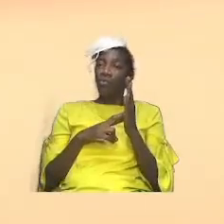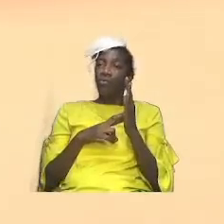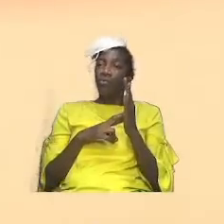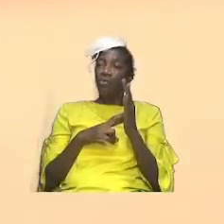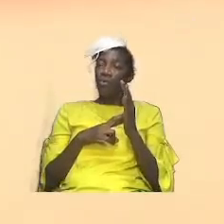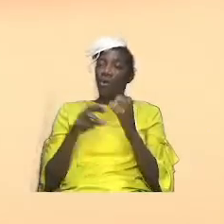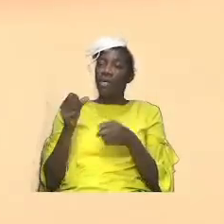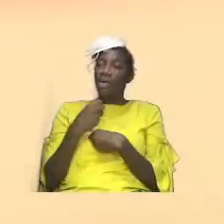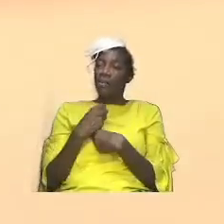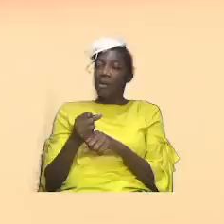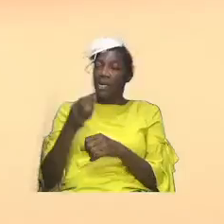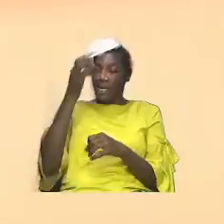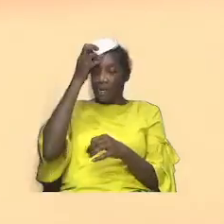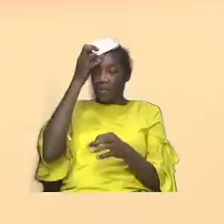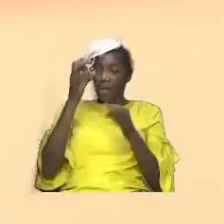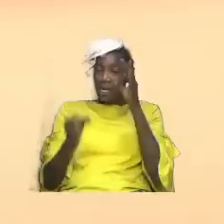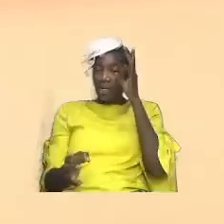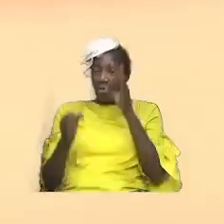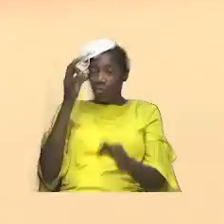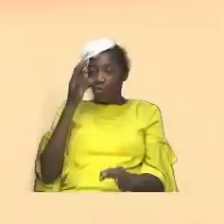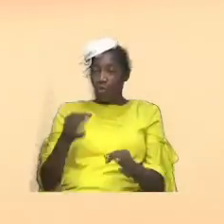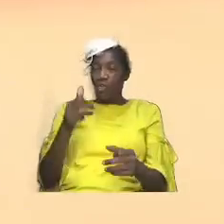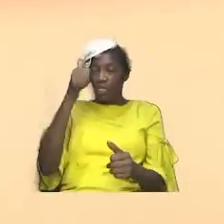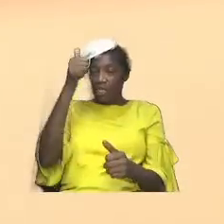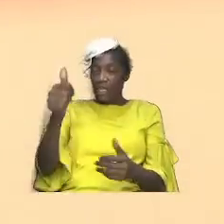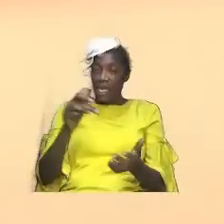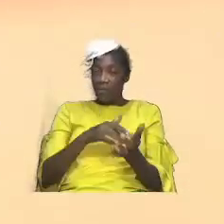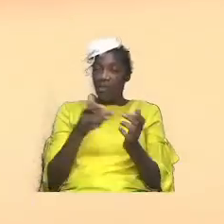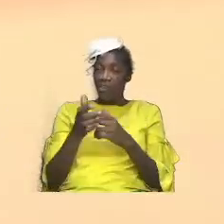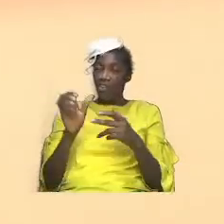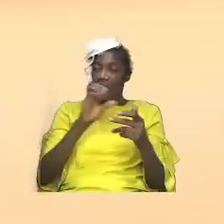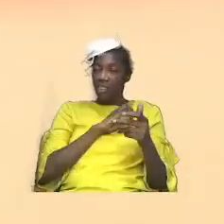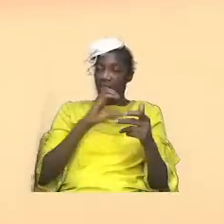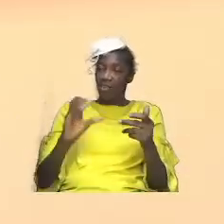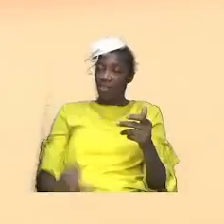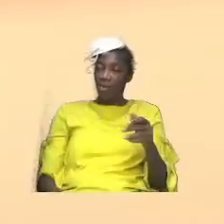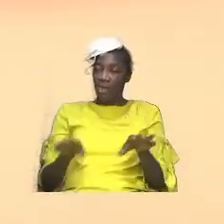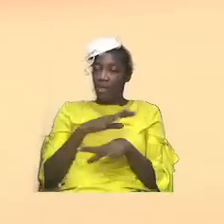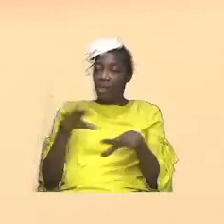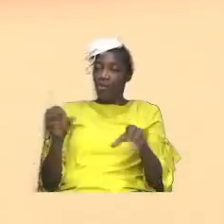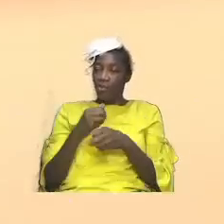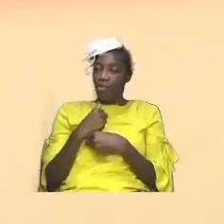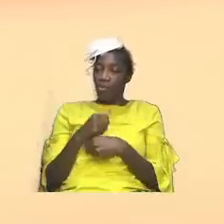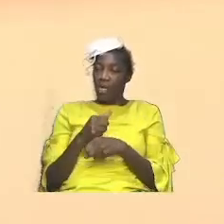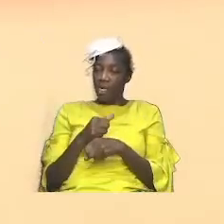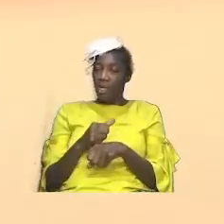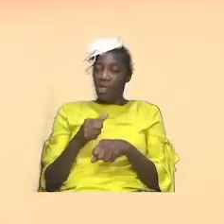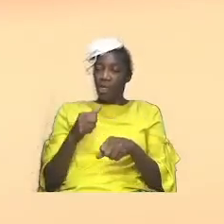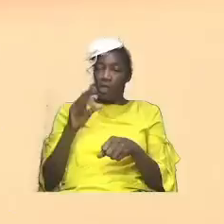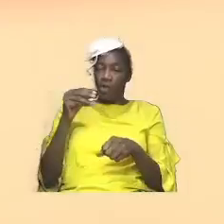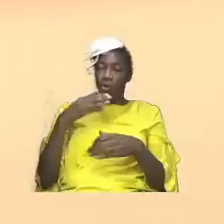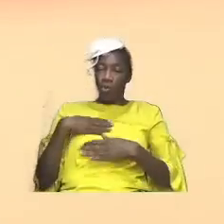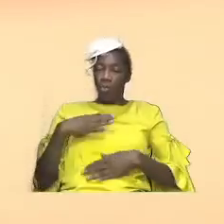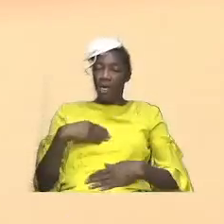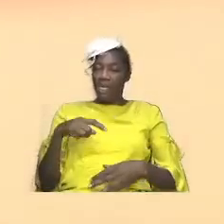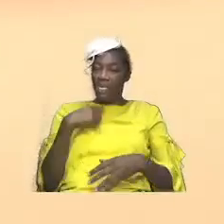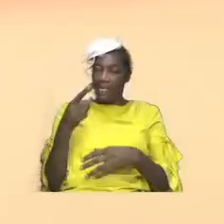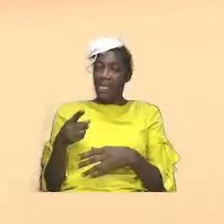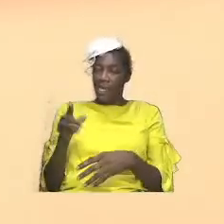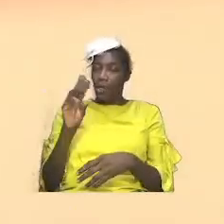judge himself, Jesus Christ. Don't make nobody tell you about no rules that cannot